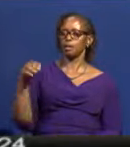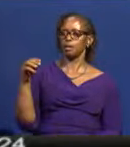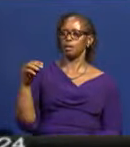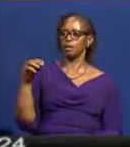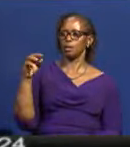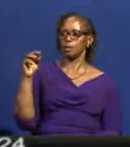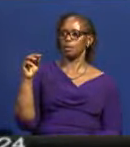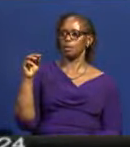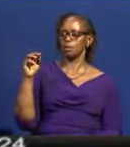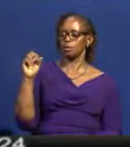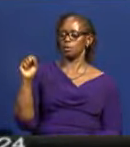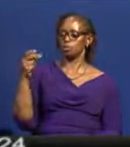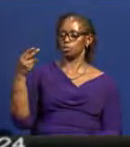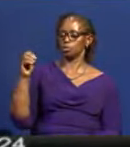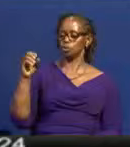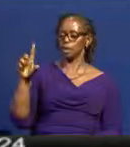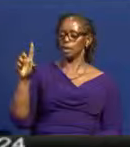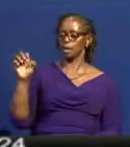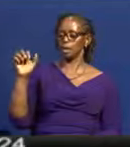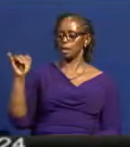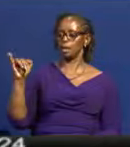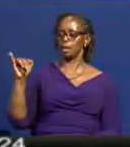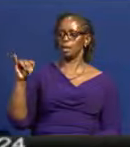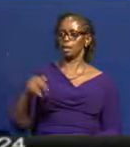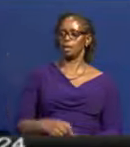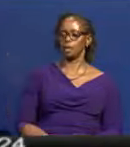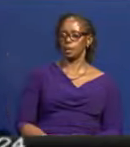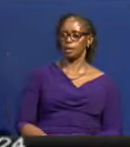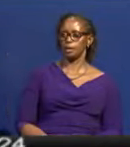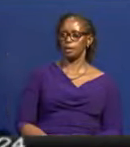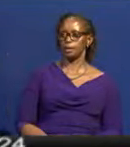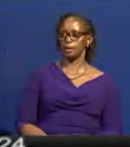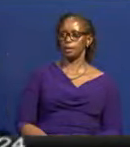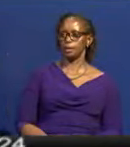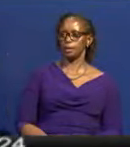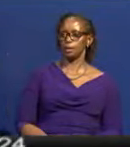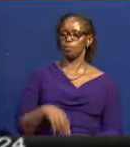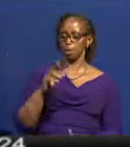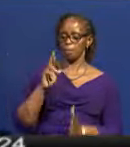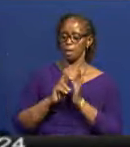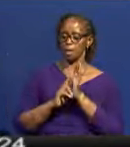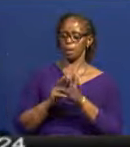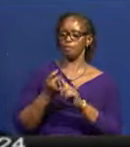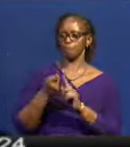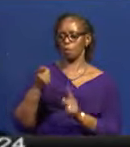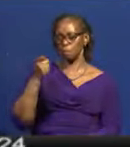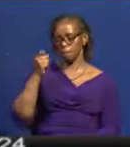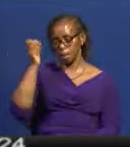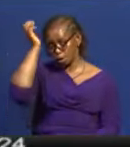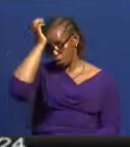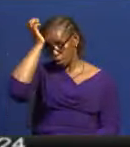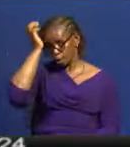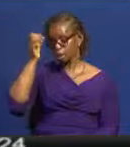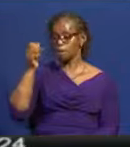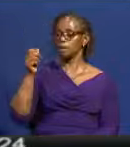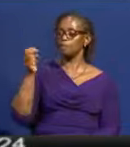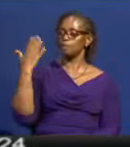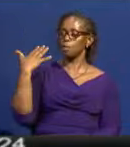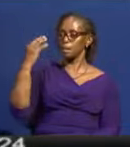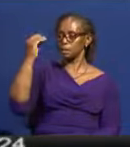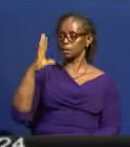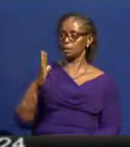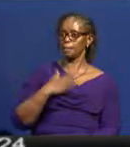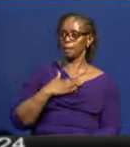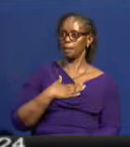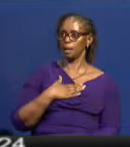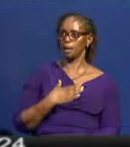Gladys Boss Chepkosgei Sholei, the women rep for Sinigishu, and my former teacher,